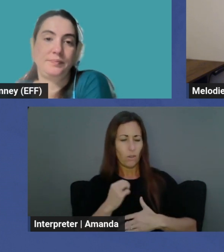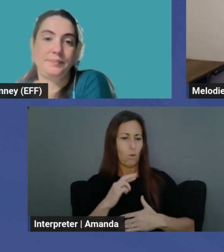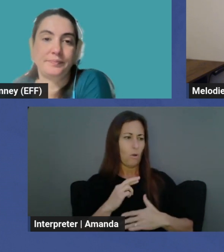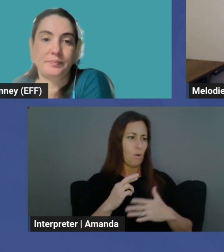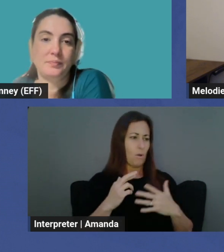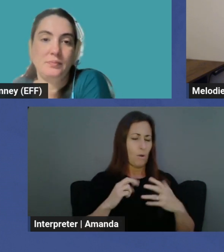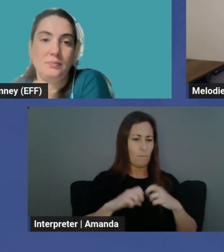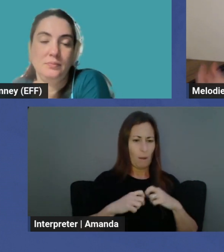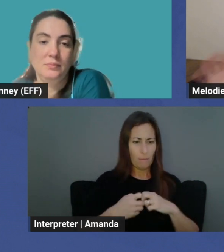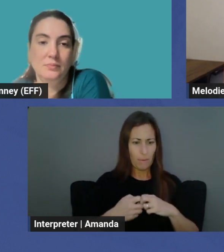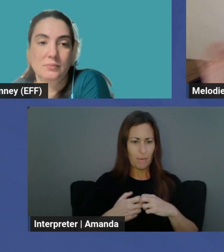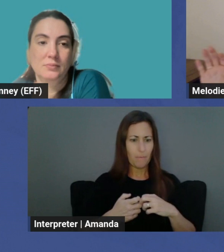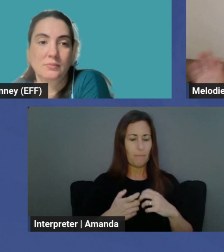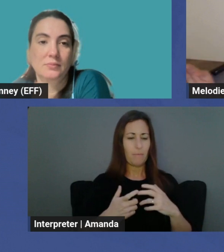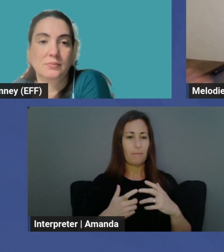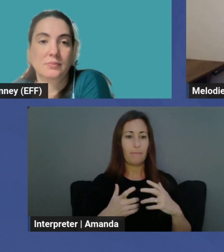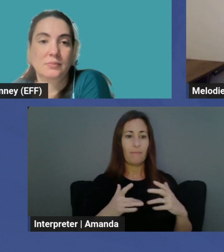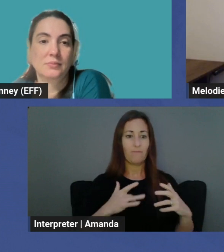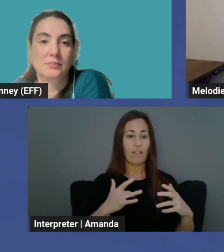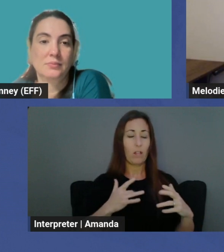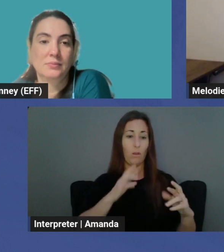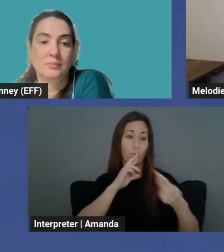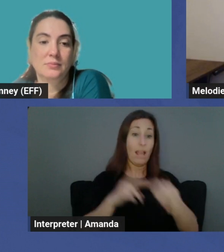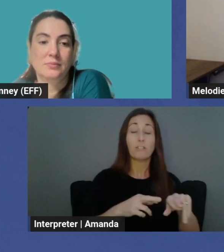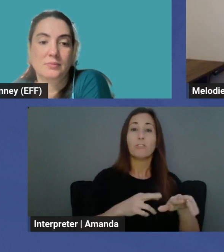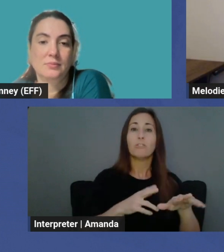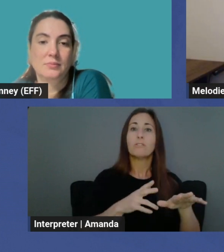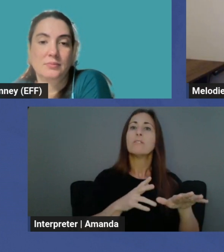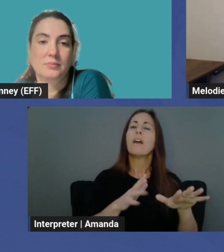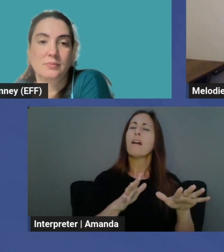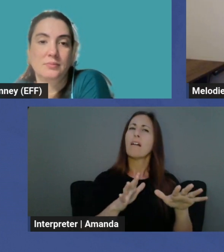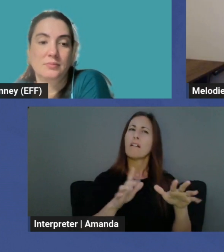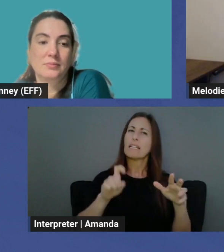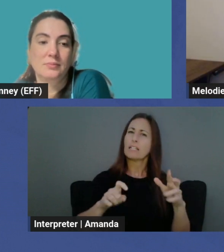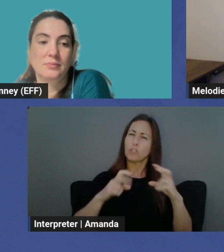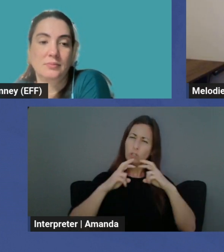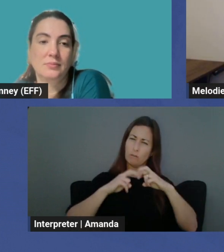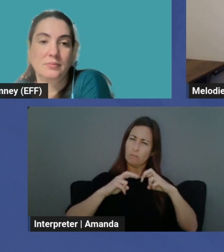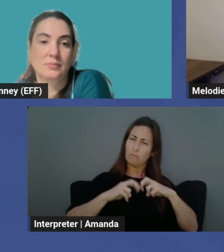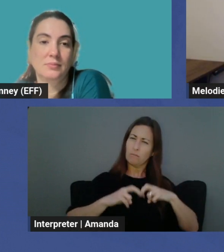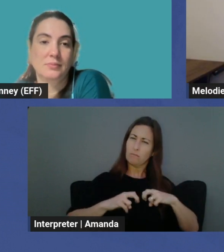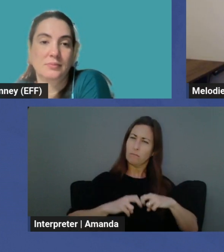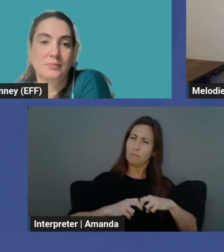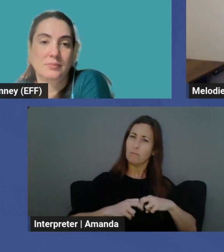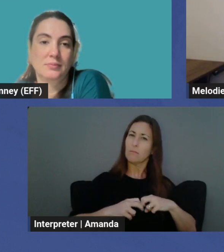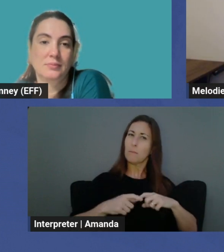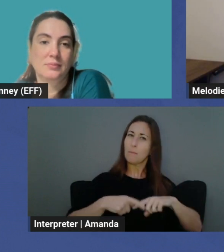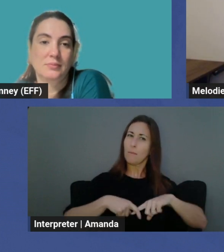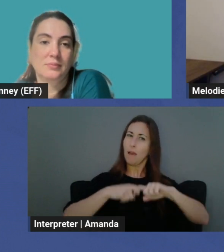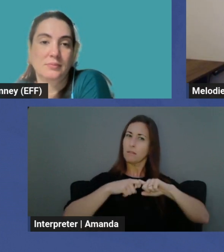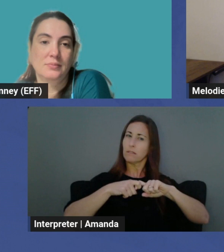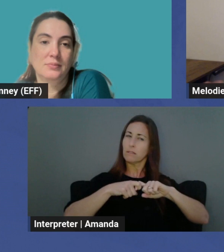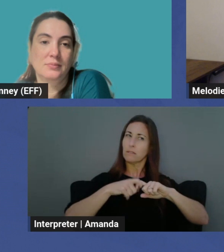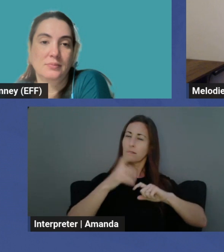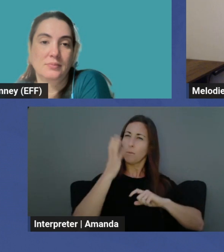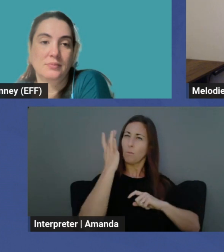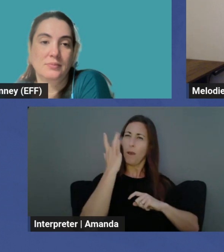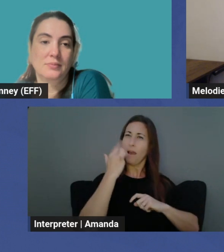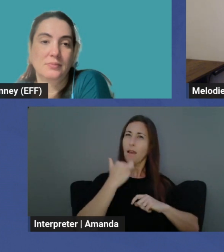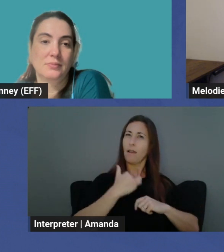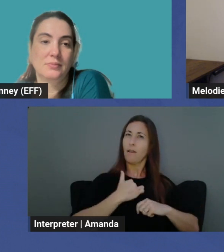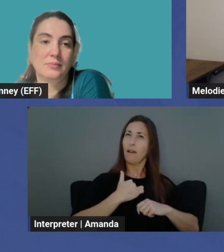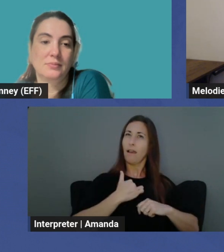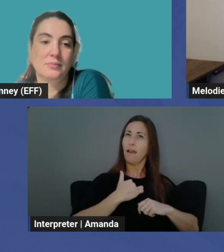reaction to these kind of big headlines, to really pause and introspect and think about the thing